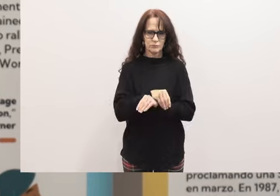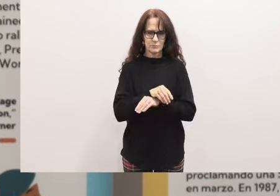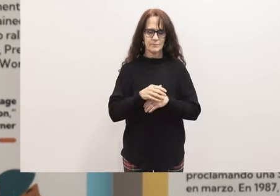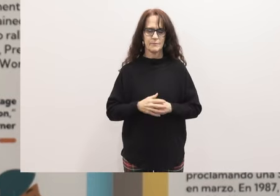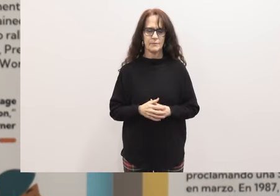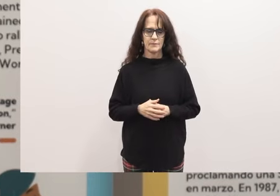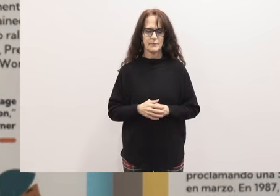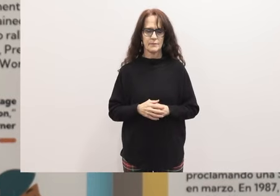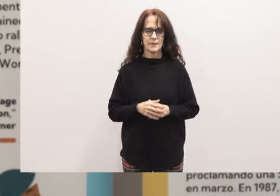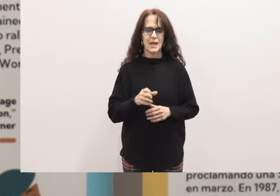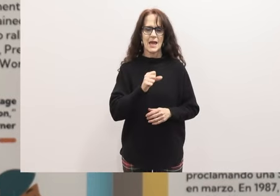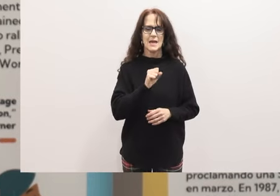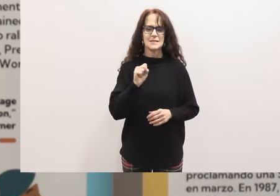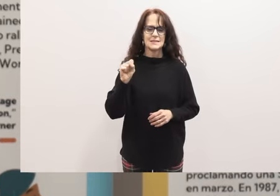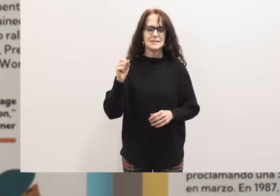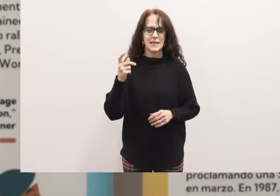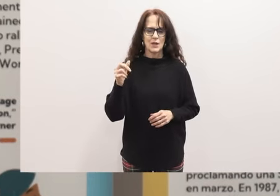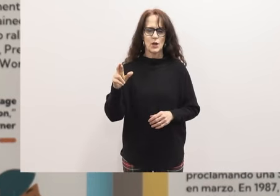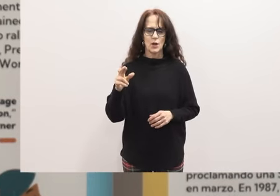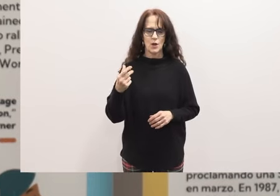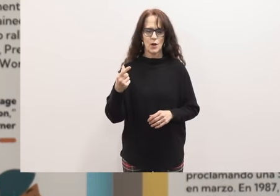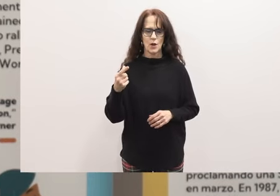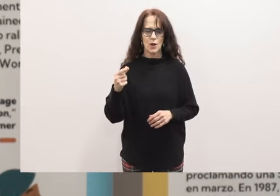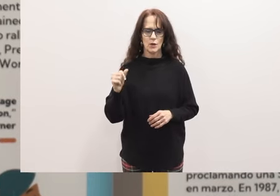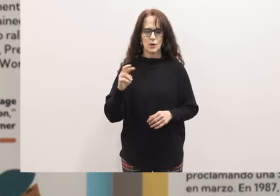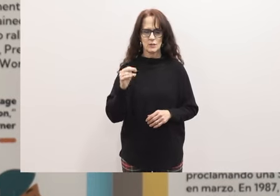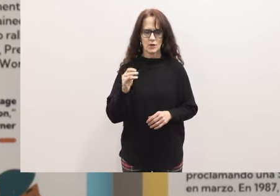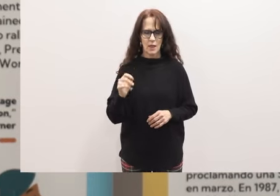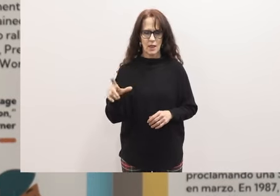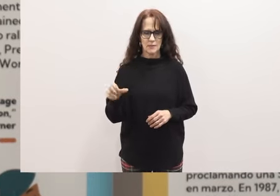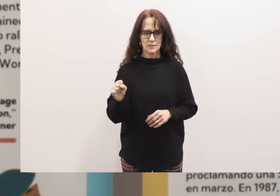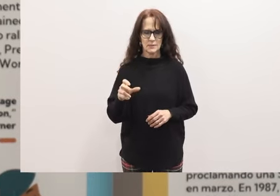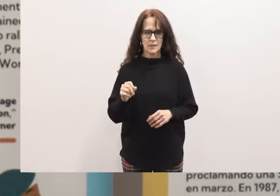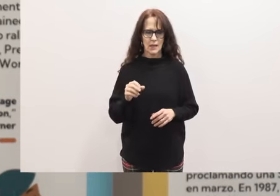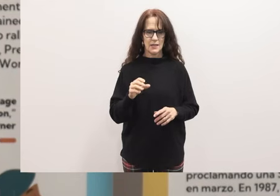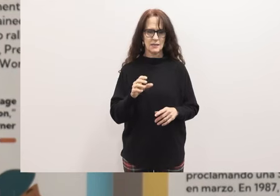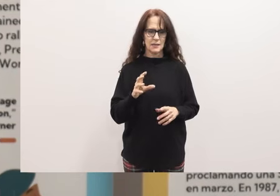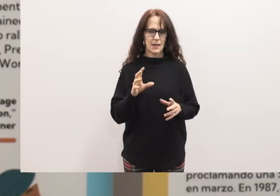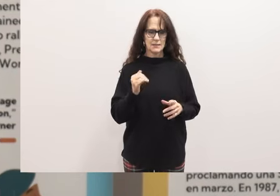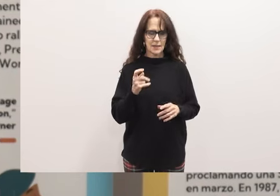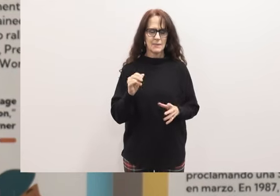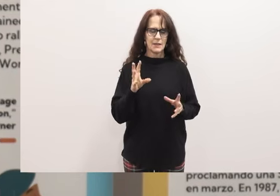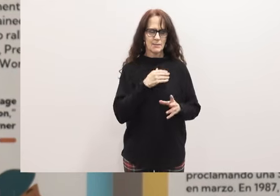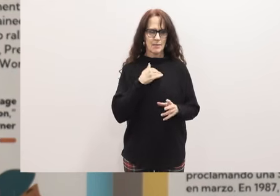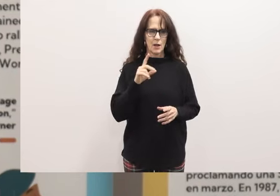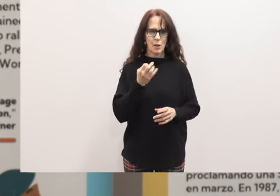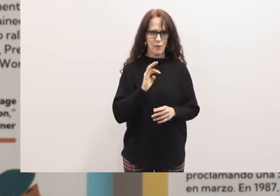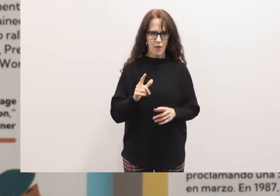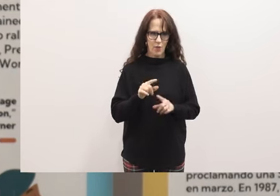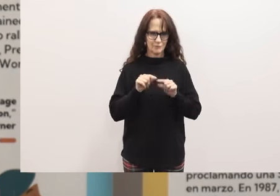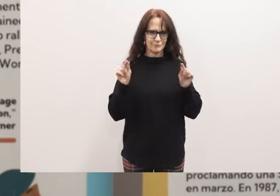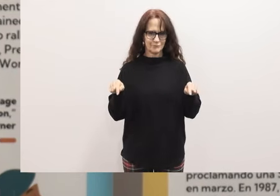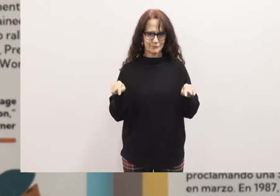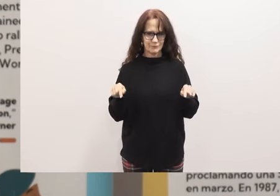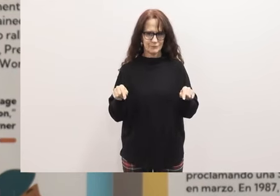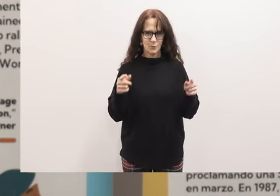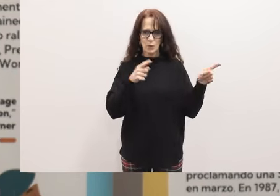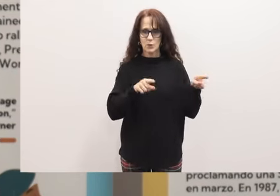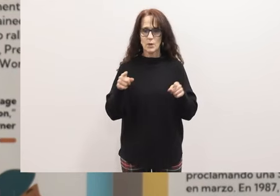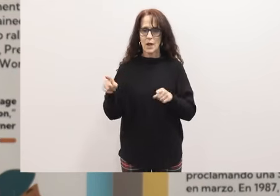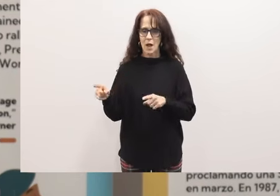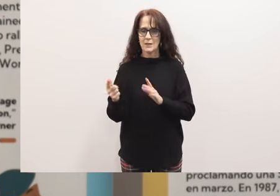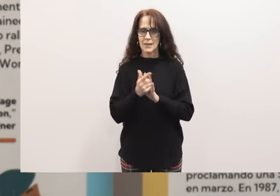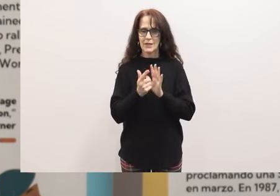It's Senator Gonzalez and Assemblymember Lowenthal about the things that are going on in the legislature. I thought it was